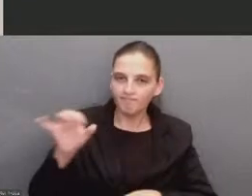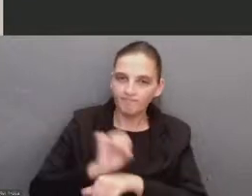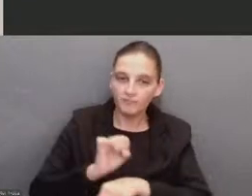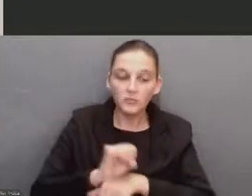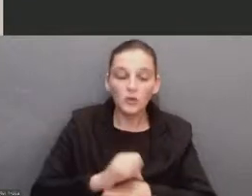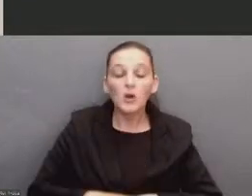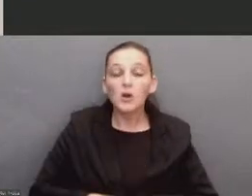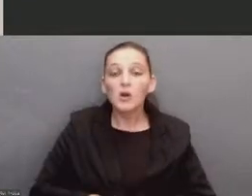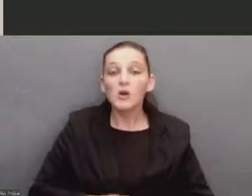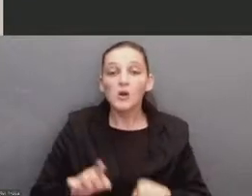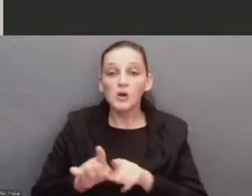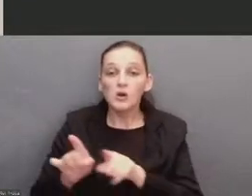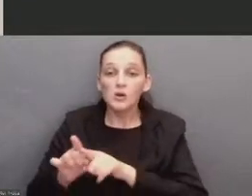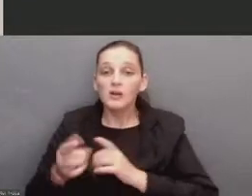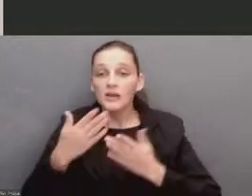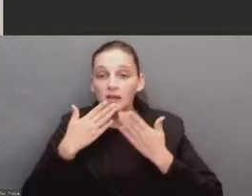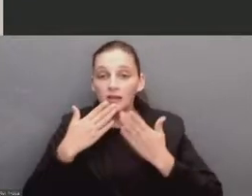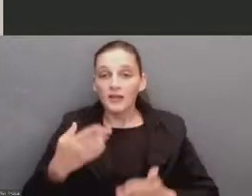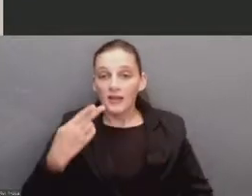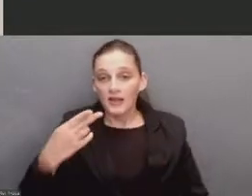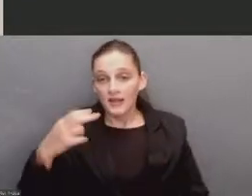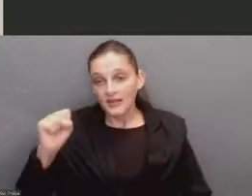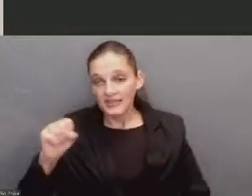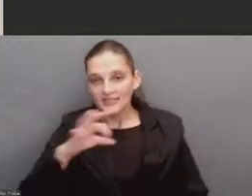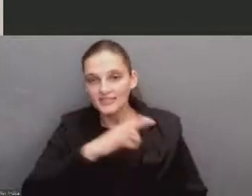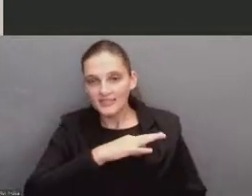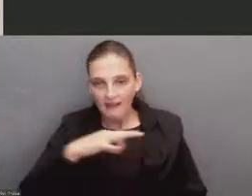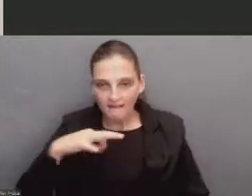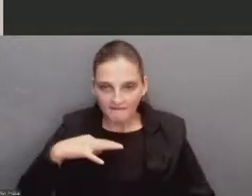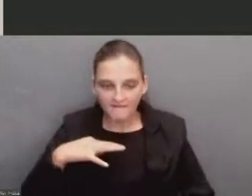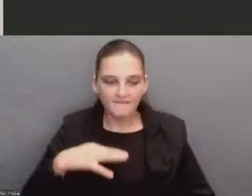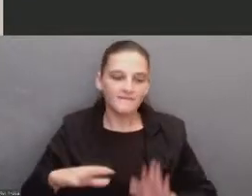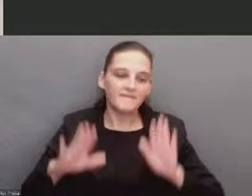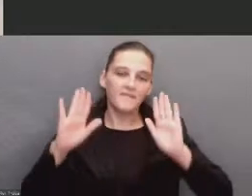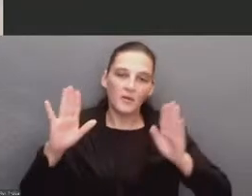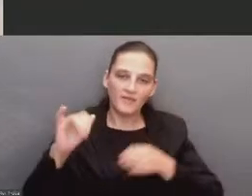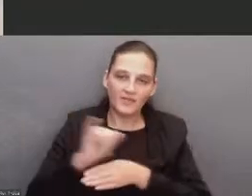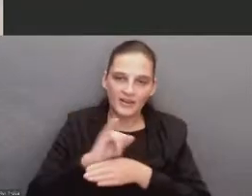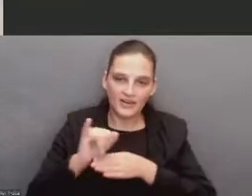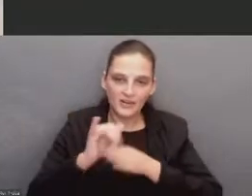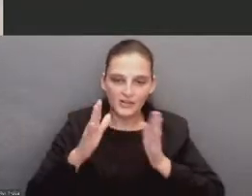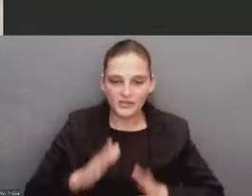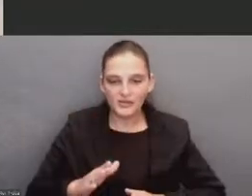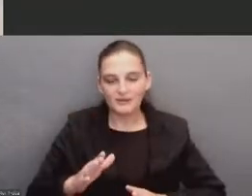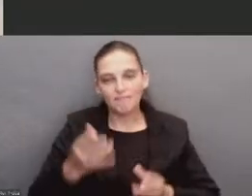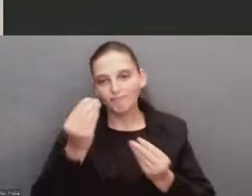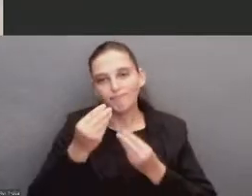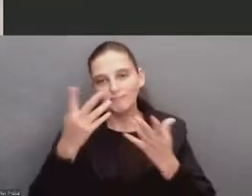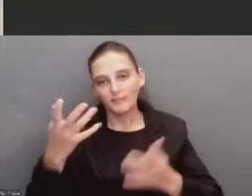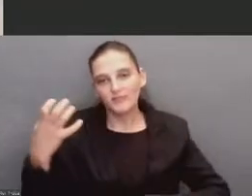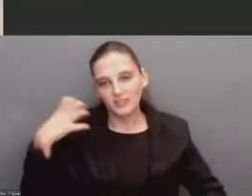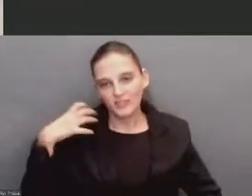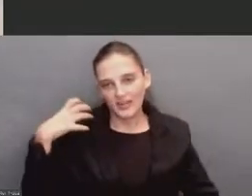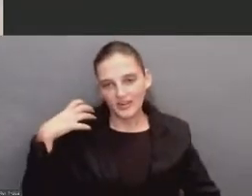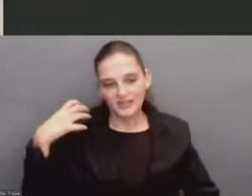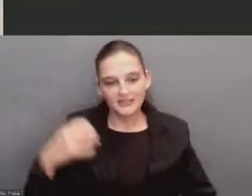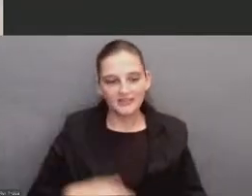of course, want to thank the HHS staff, our wonderful interns, and our lovely chair, Dr. Marcella